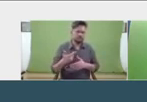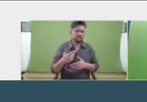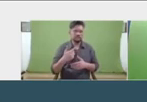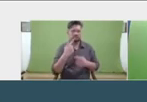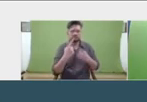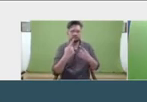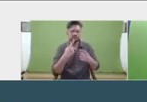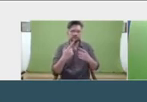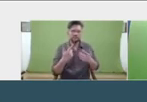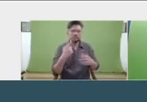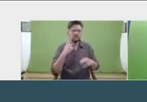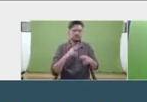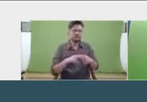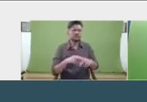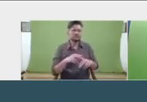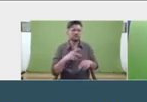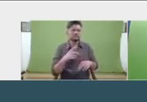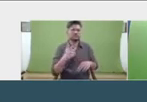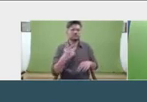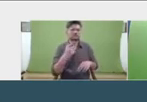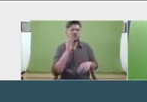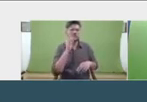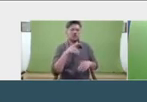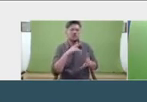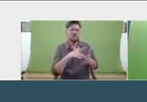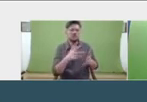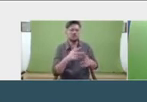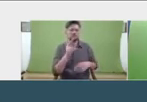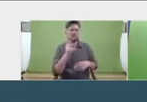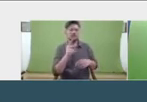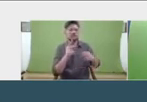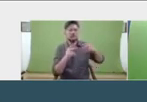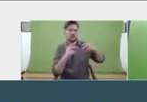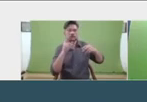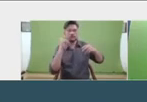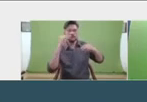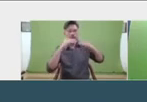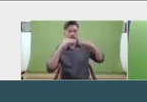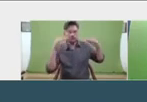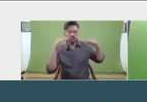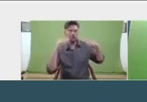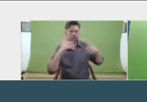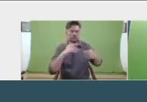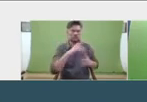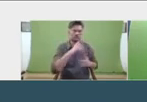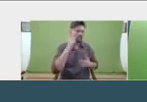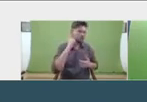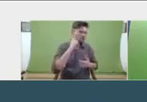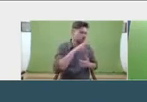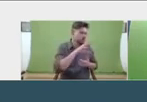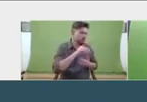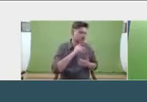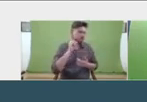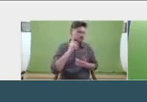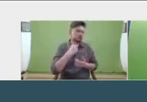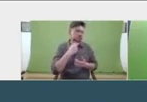so somebody would say second floor somebody said second floor and somebody would use a different pronunciation so they recorded all these